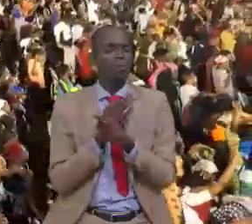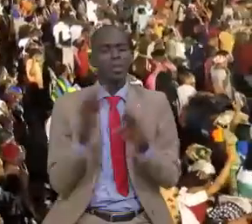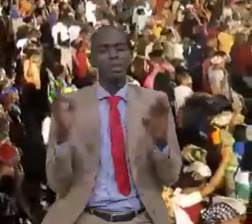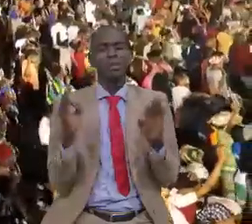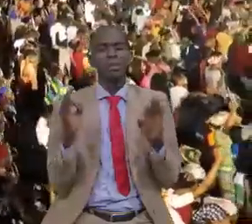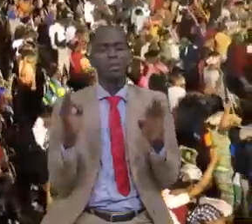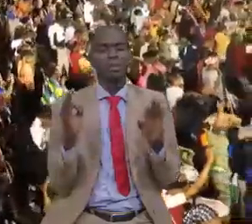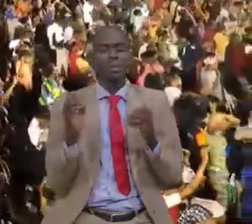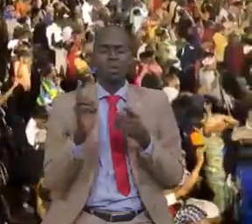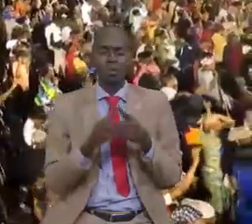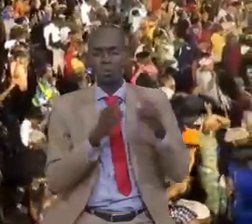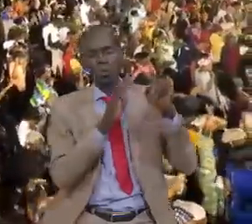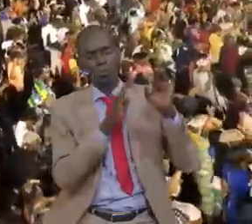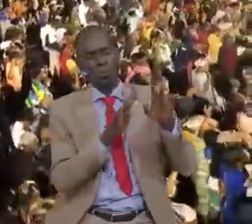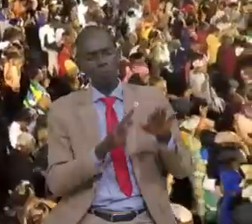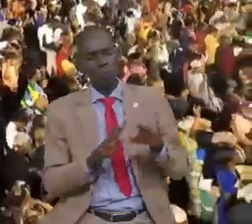to flow